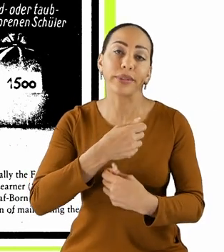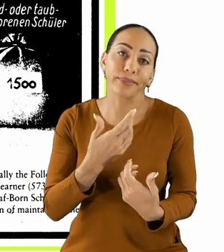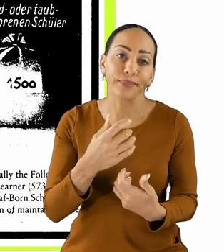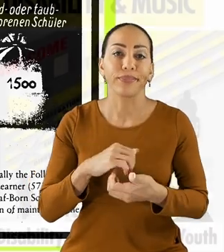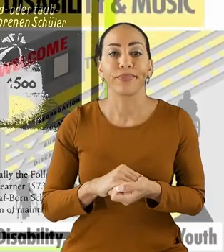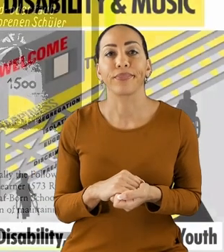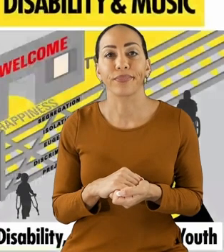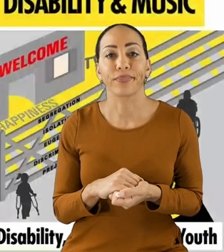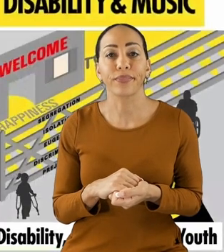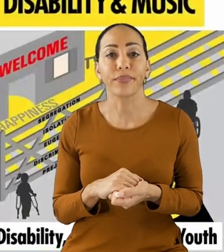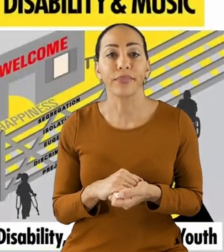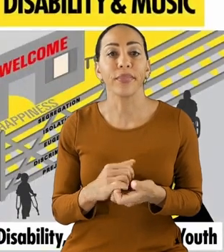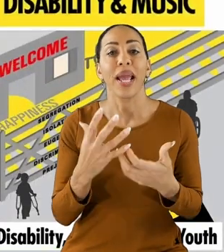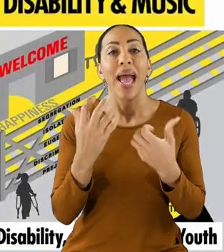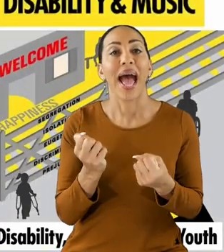Next.